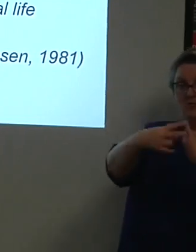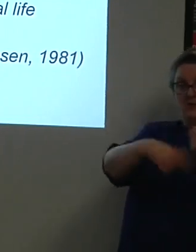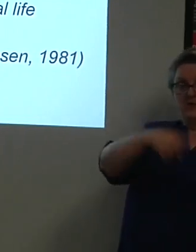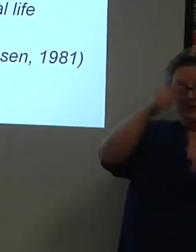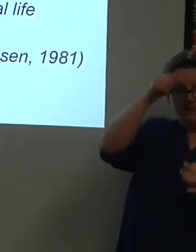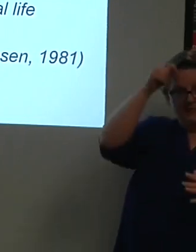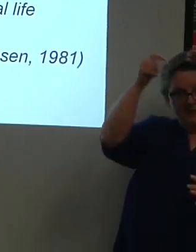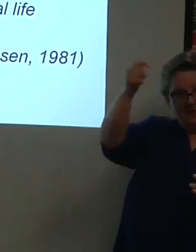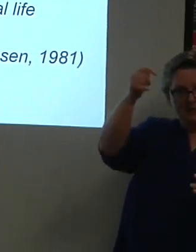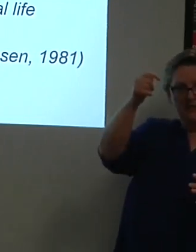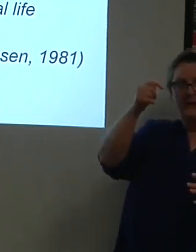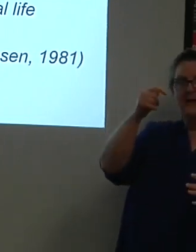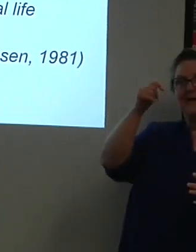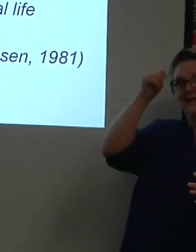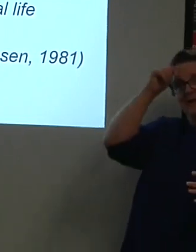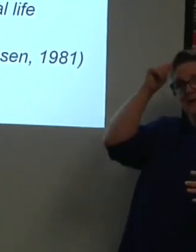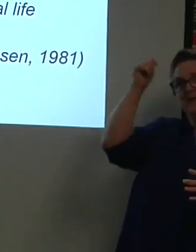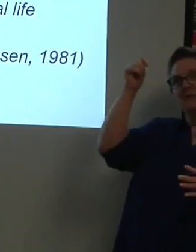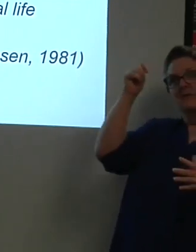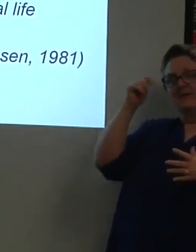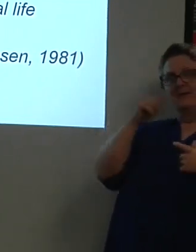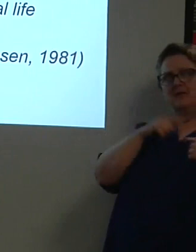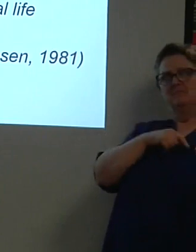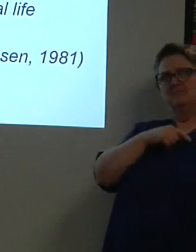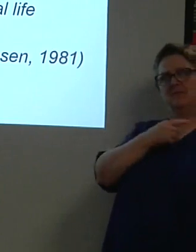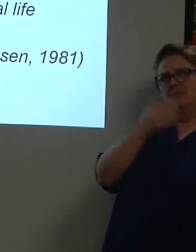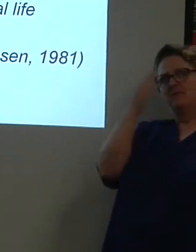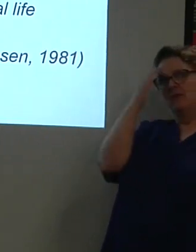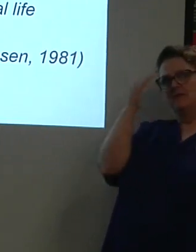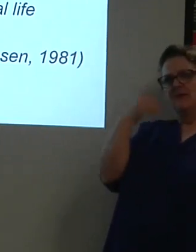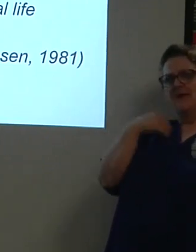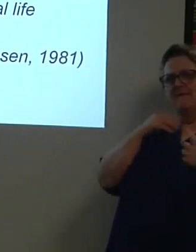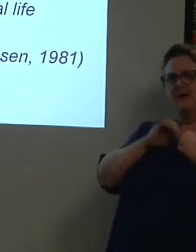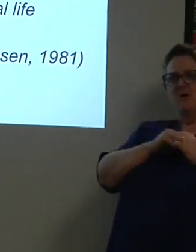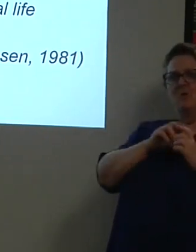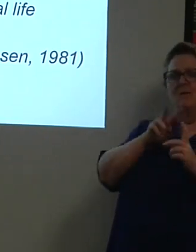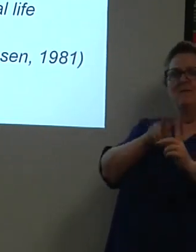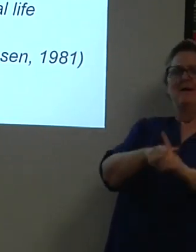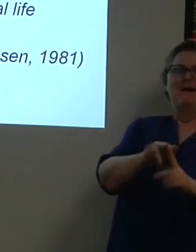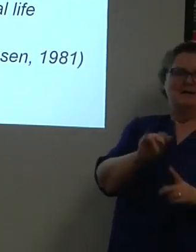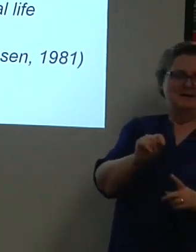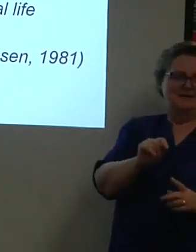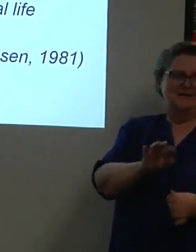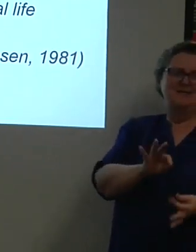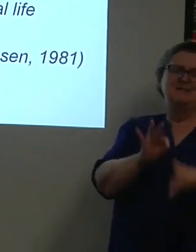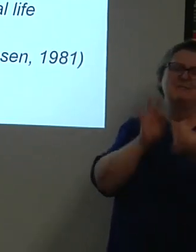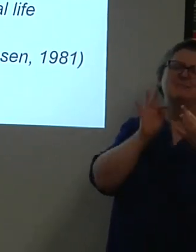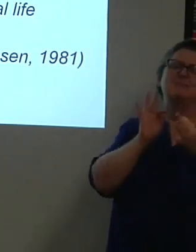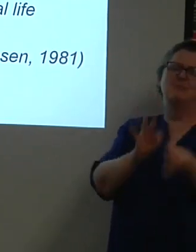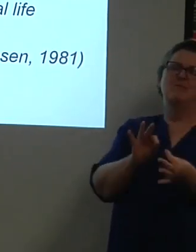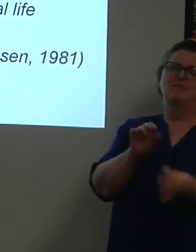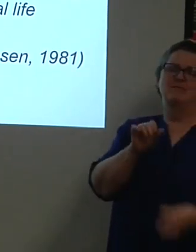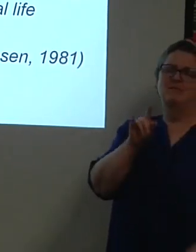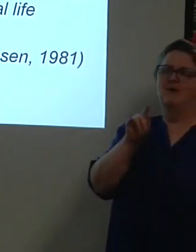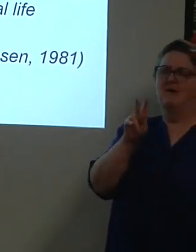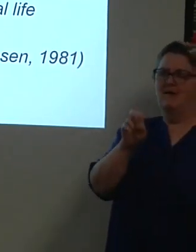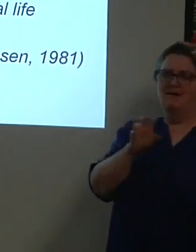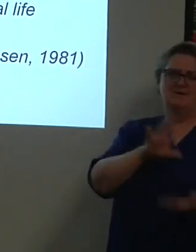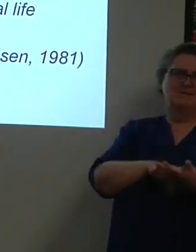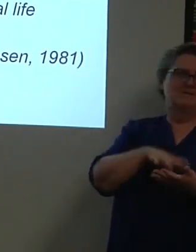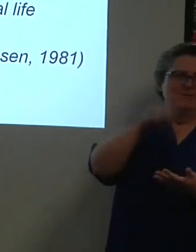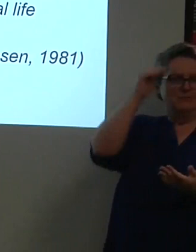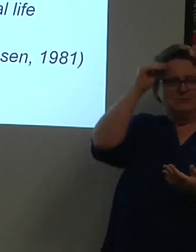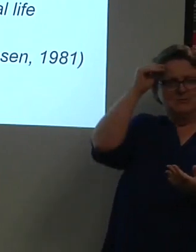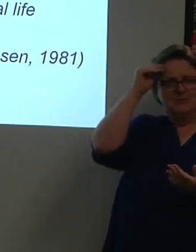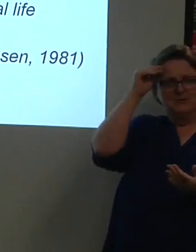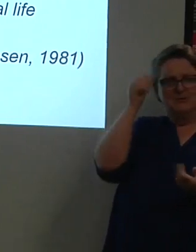to have them apply their knowledge that you're talking about. So case studies are perfect for active learning, where we're trying to think about